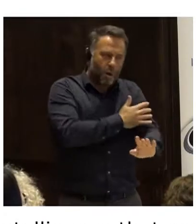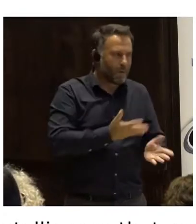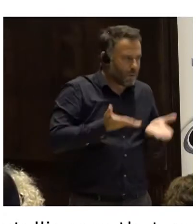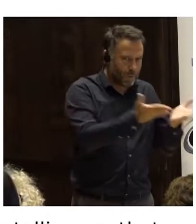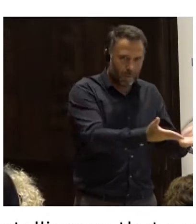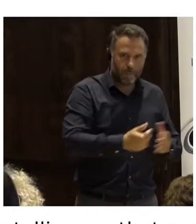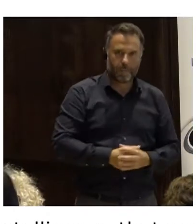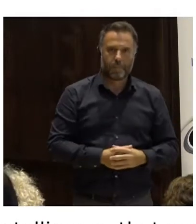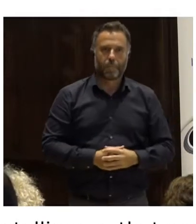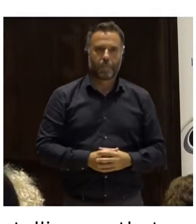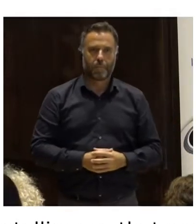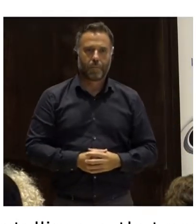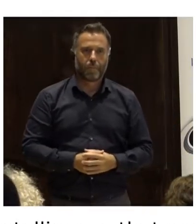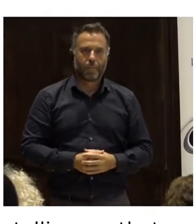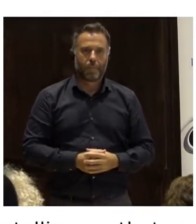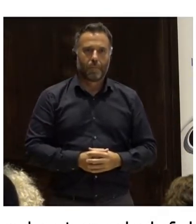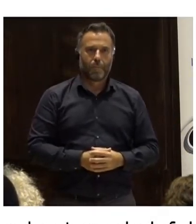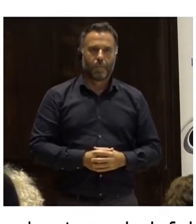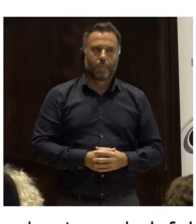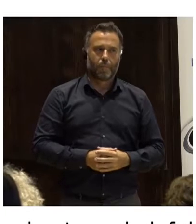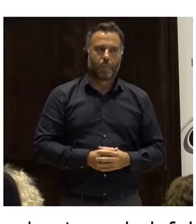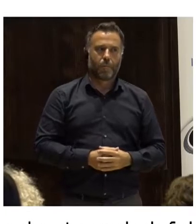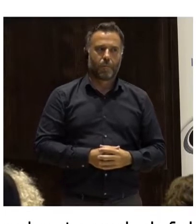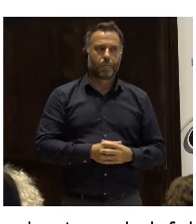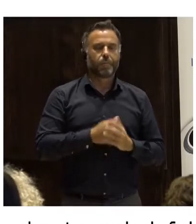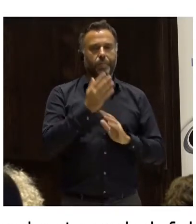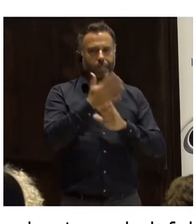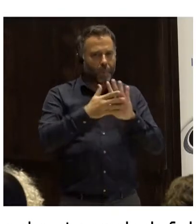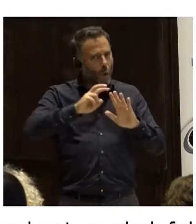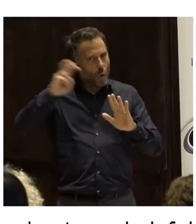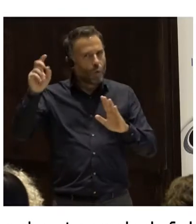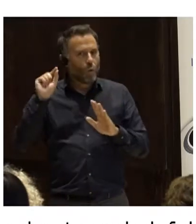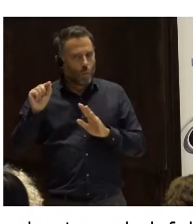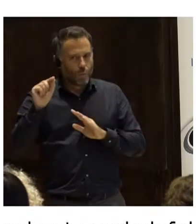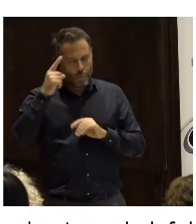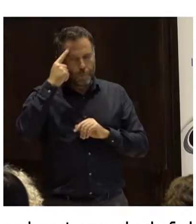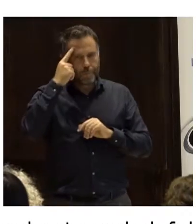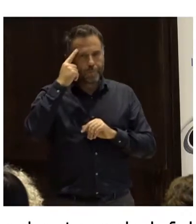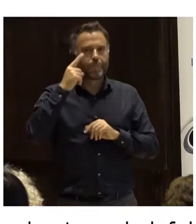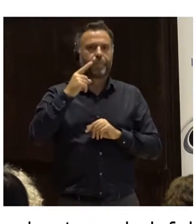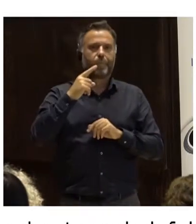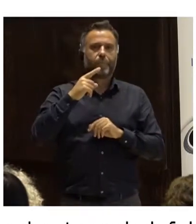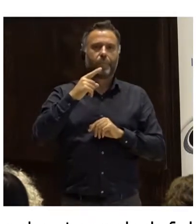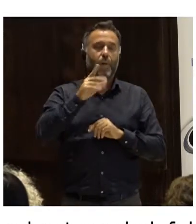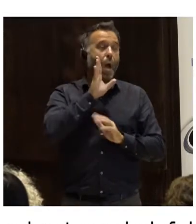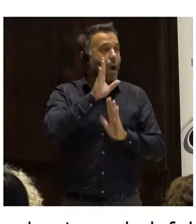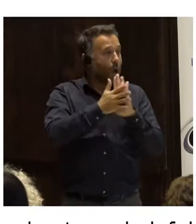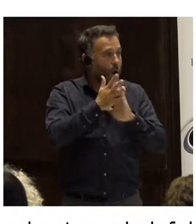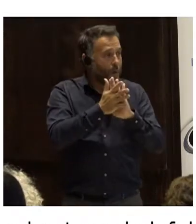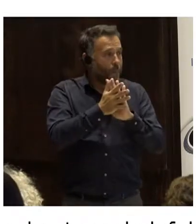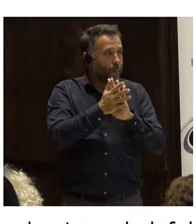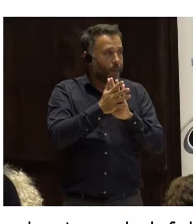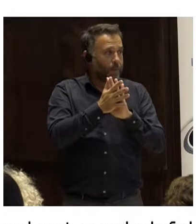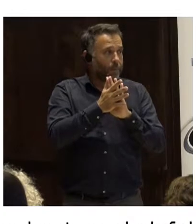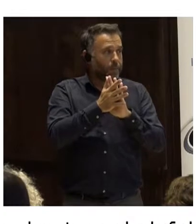Then there is also, according to me, another aspect. Kim is referring to particular